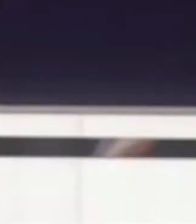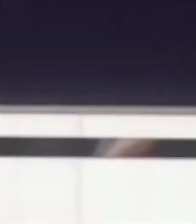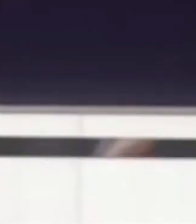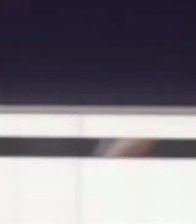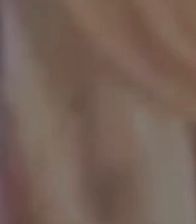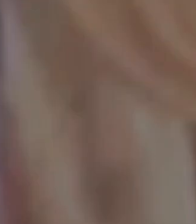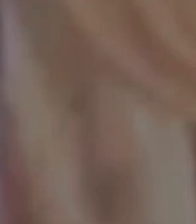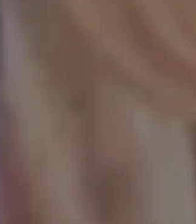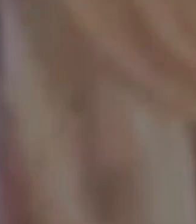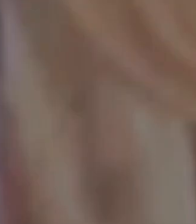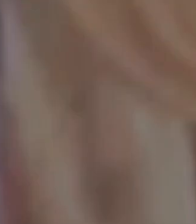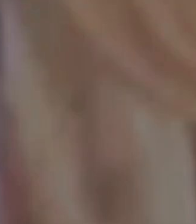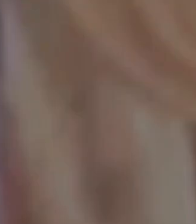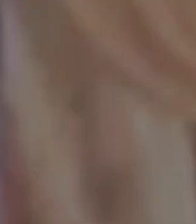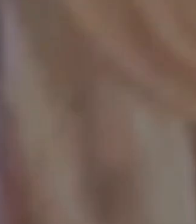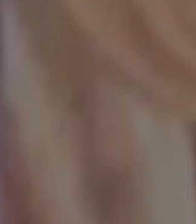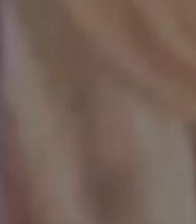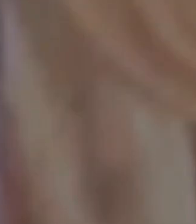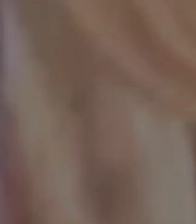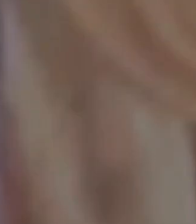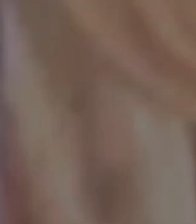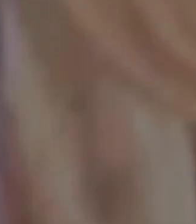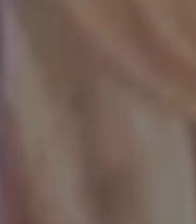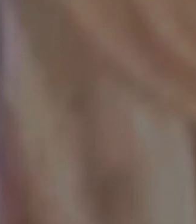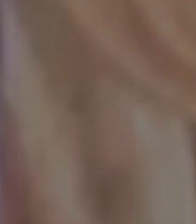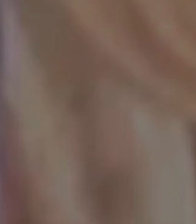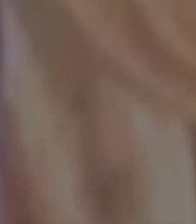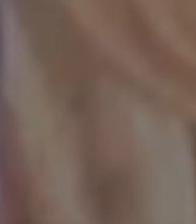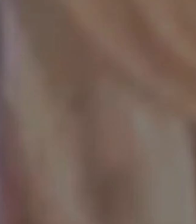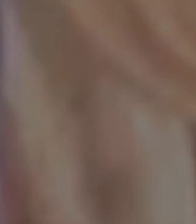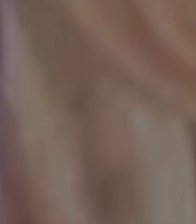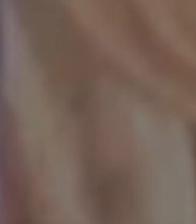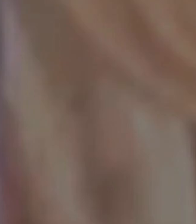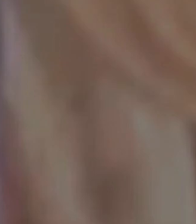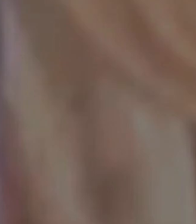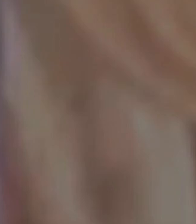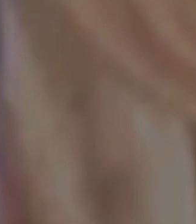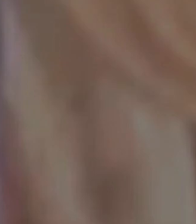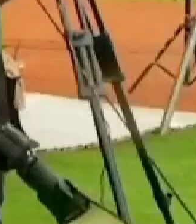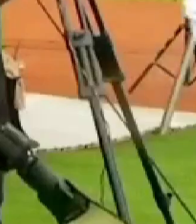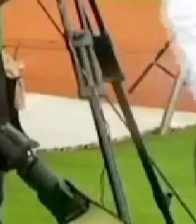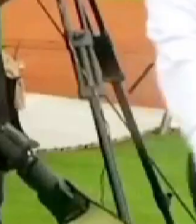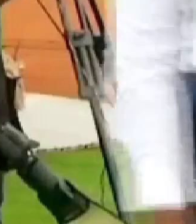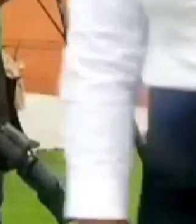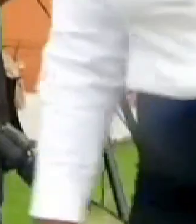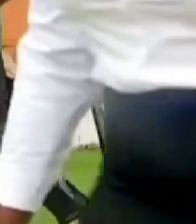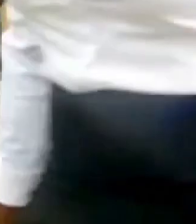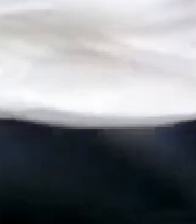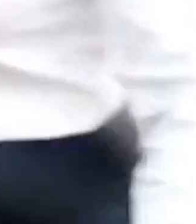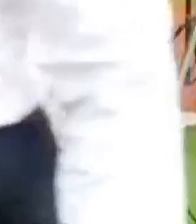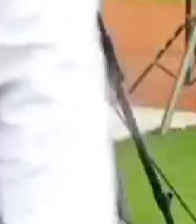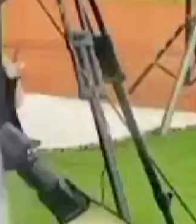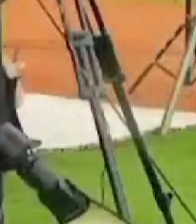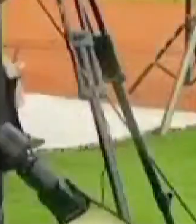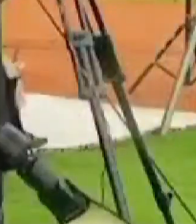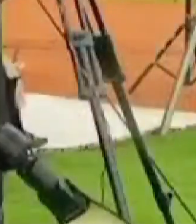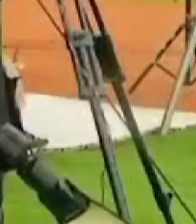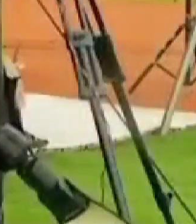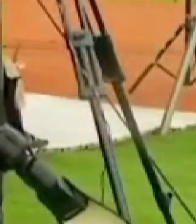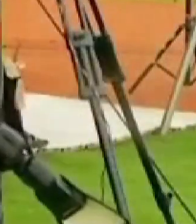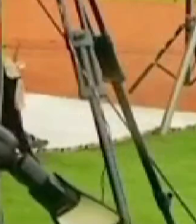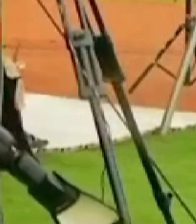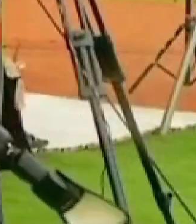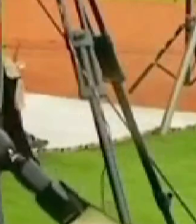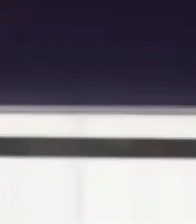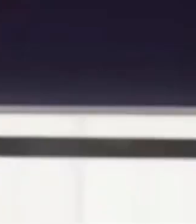of their abusive and toxic relationships, but they cannot because they don't have the money to buy the expensive stands that the